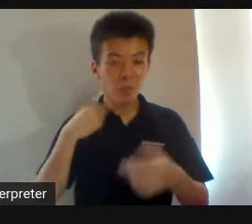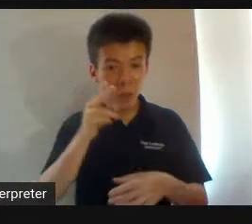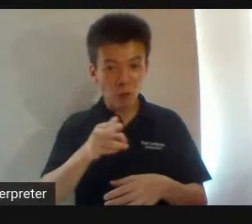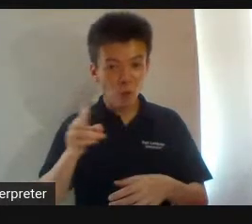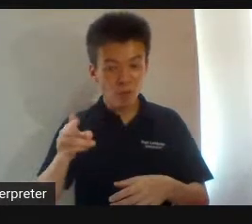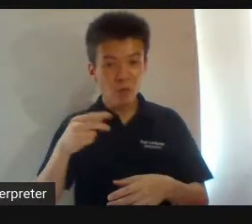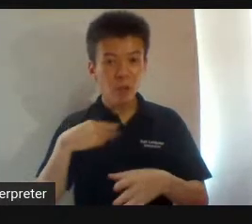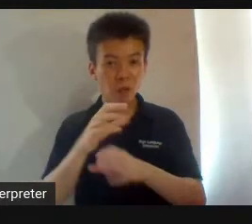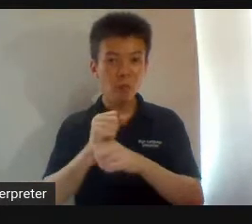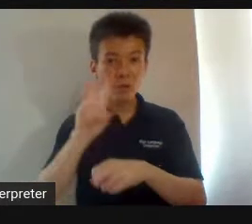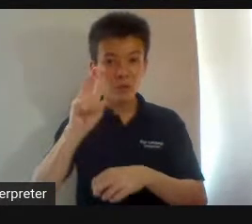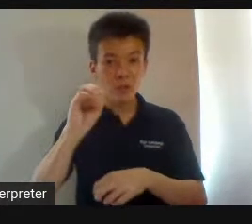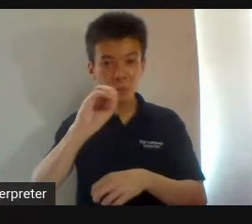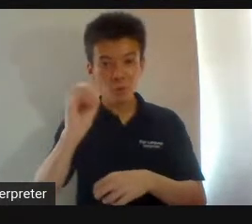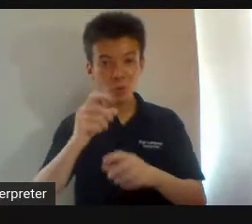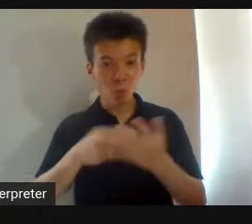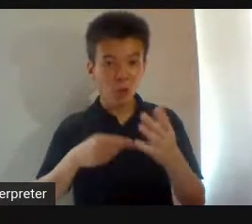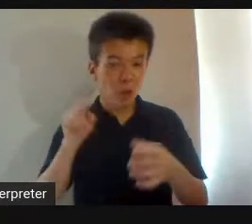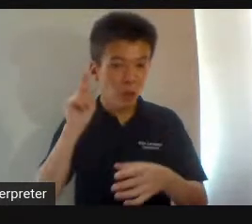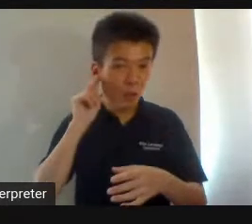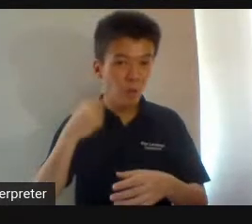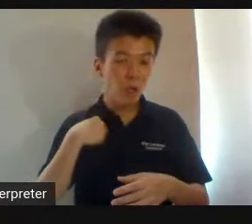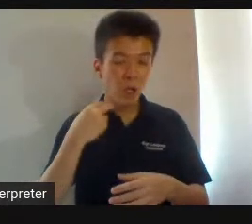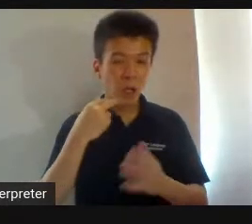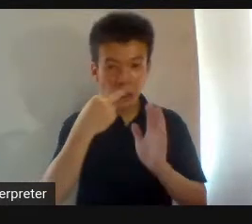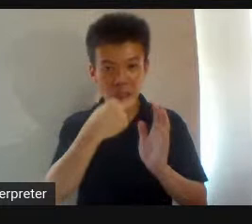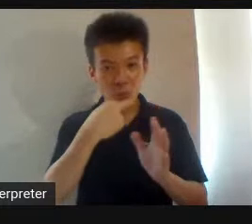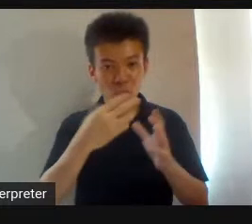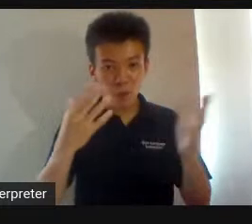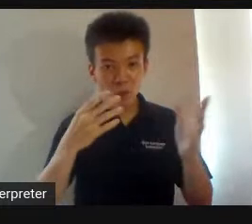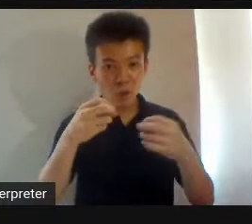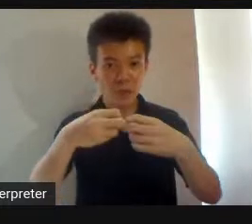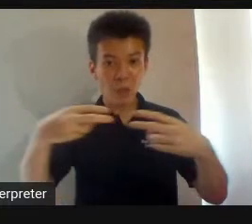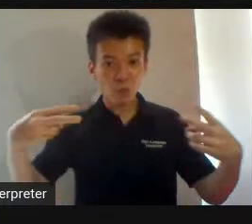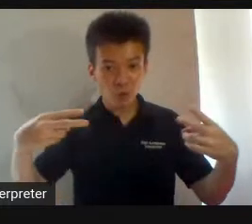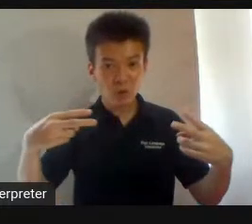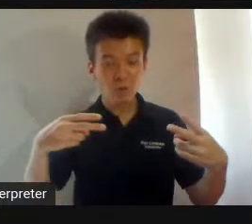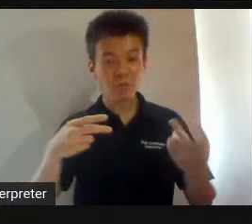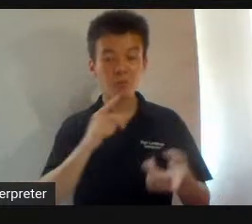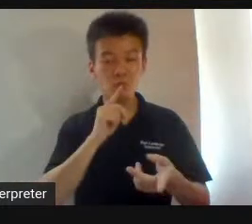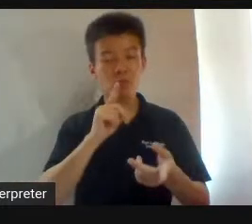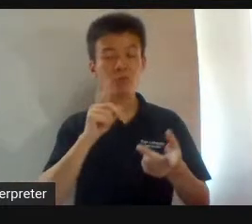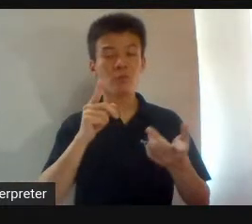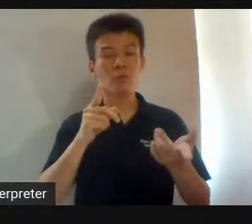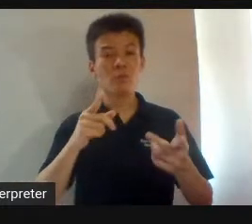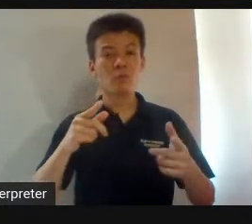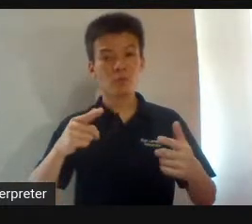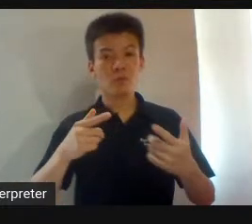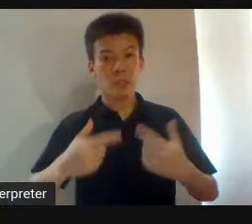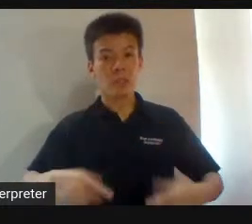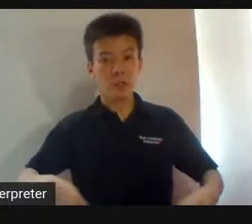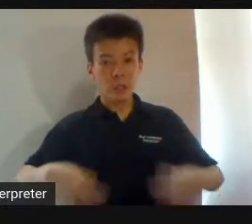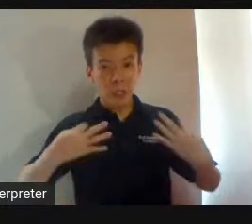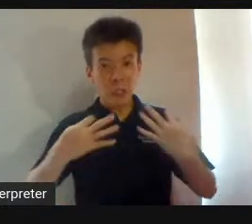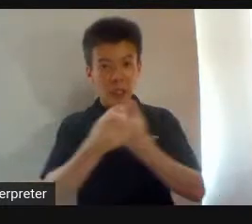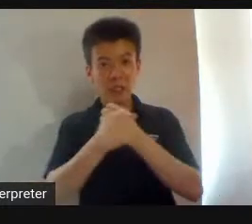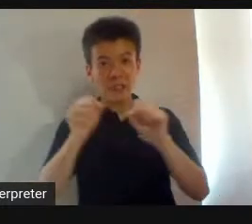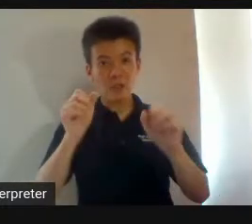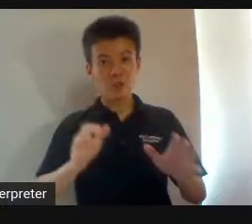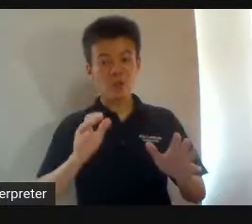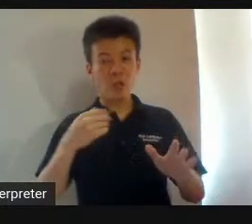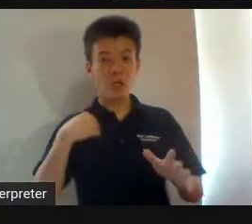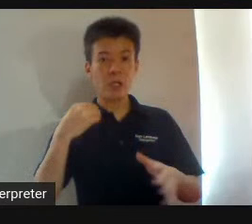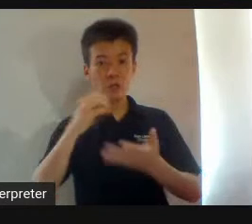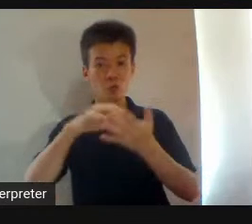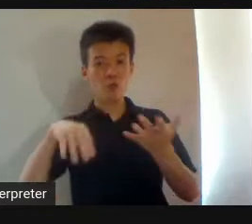I only get 60% of what I hear. I lip read a lot. So captions, absolutely a lifesaver. And I've had students in the